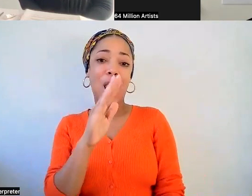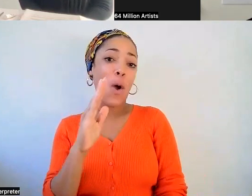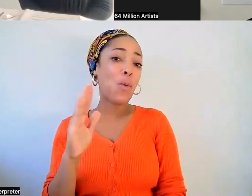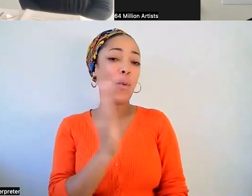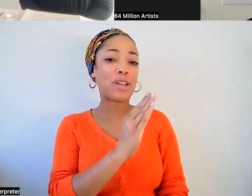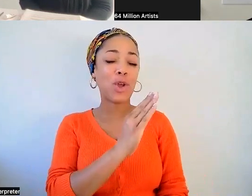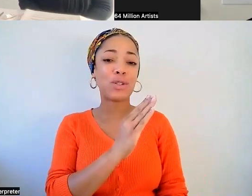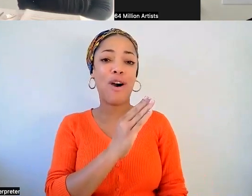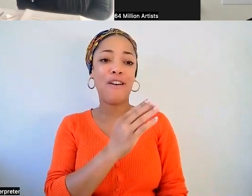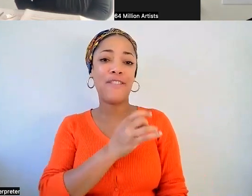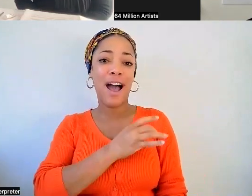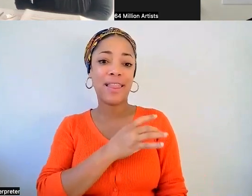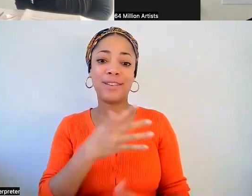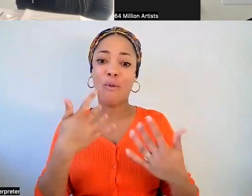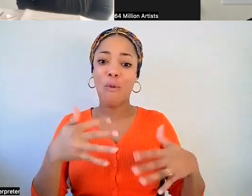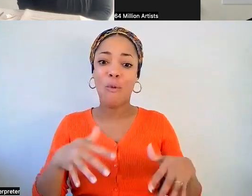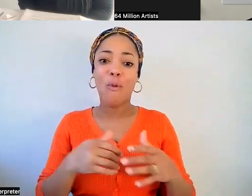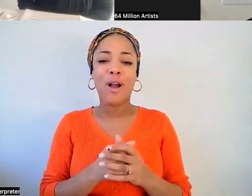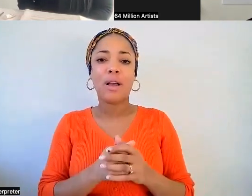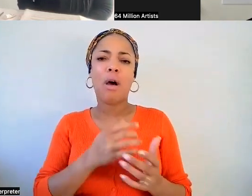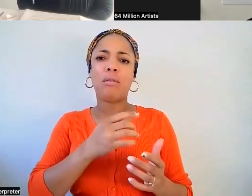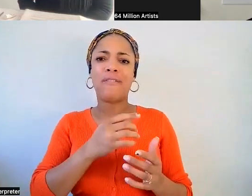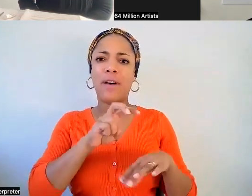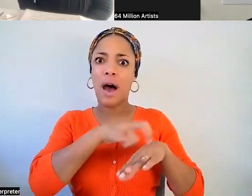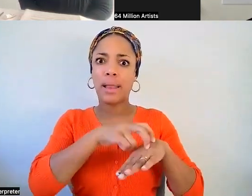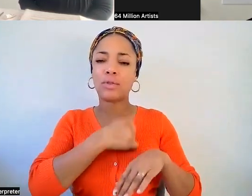the Blaskets last night off the West Coast of Ireland.